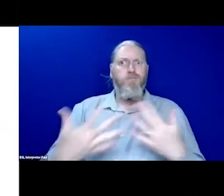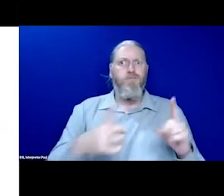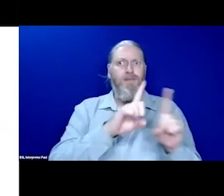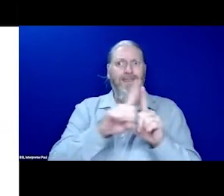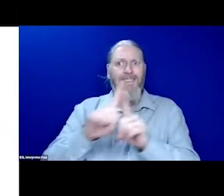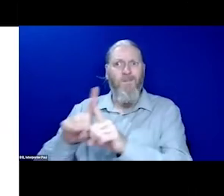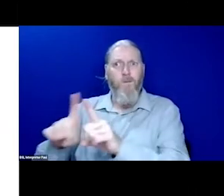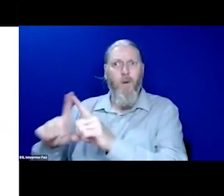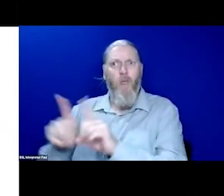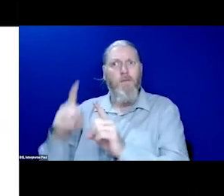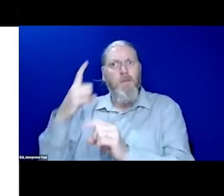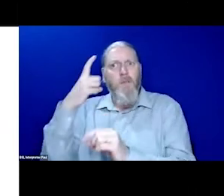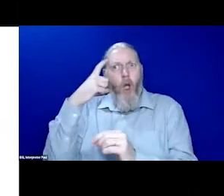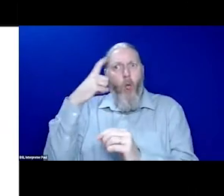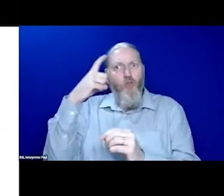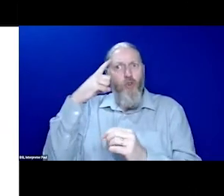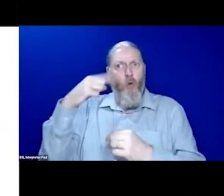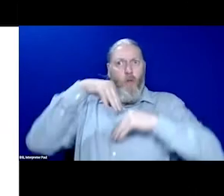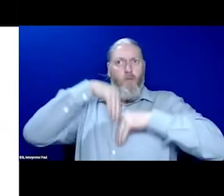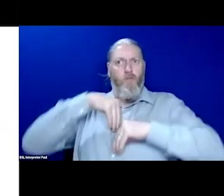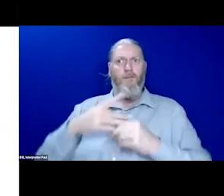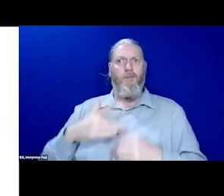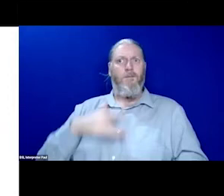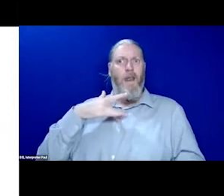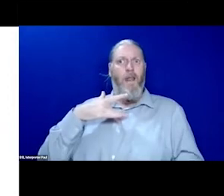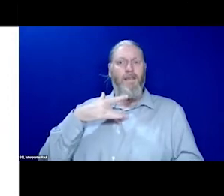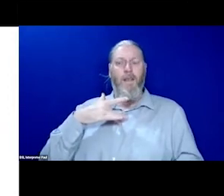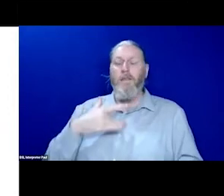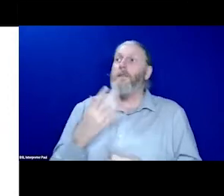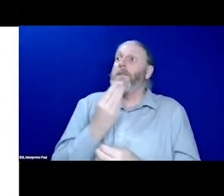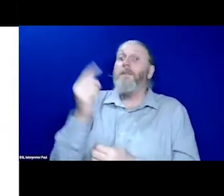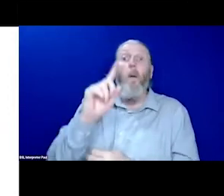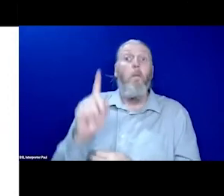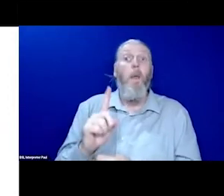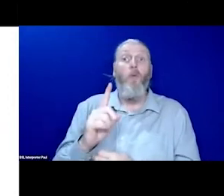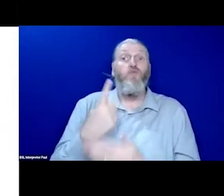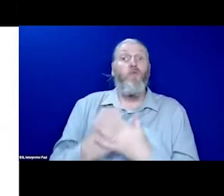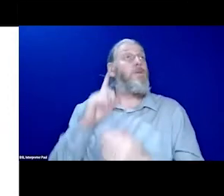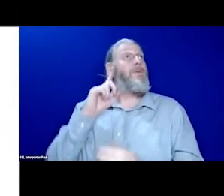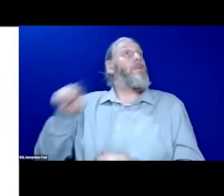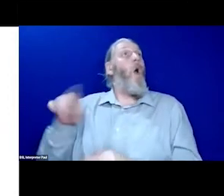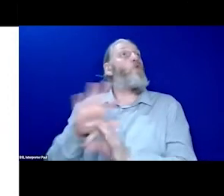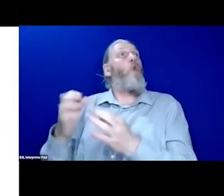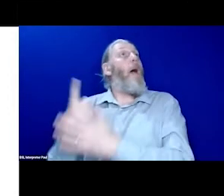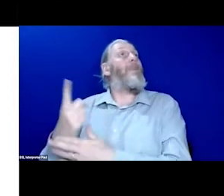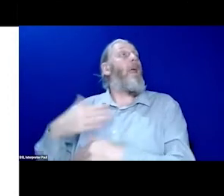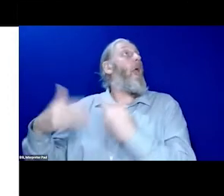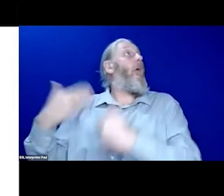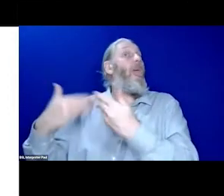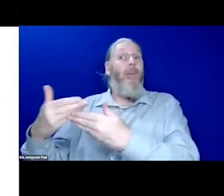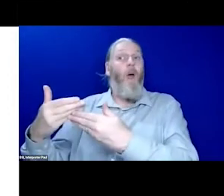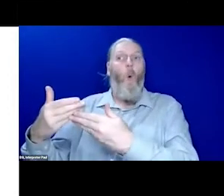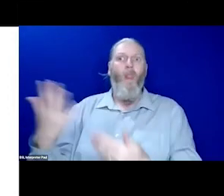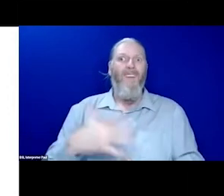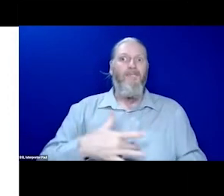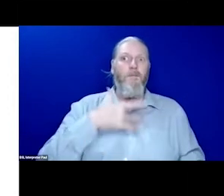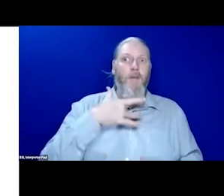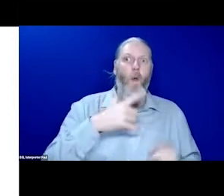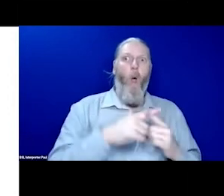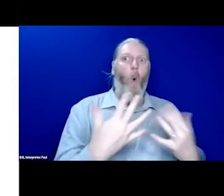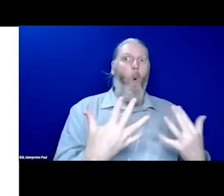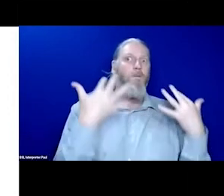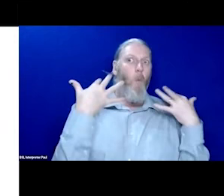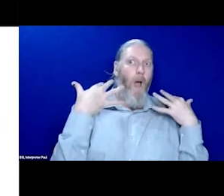And this can move from people feeling denial and disavow to overwhelm, anger, despair, guilt, and fear.